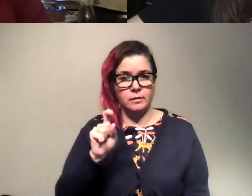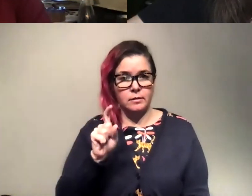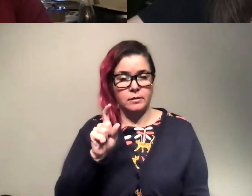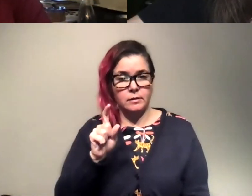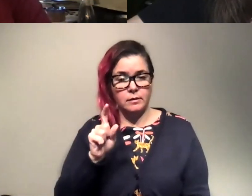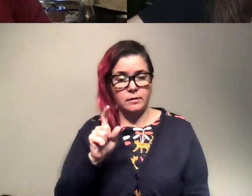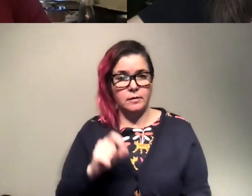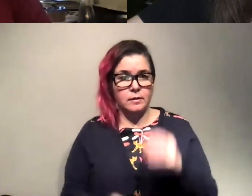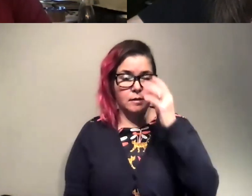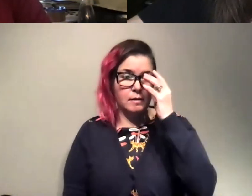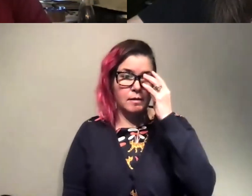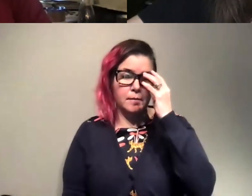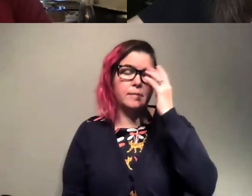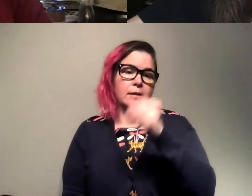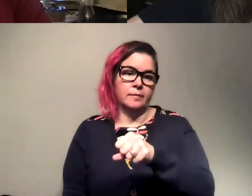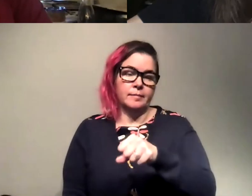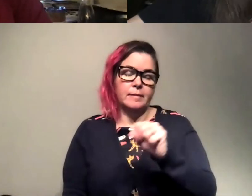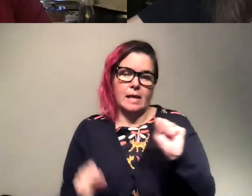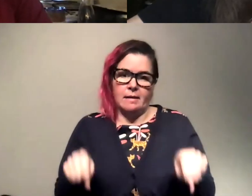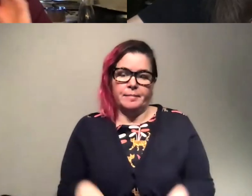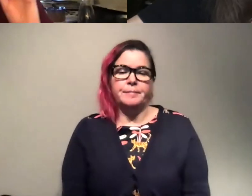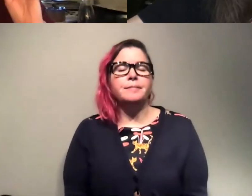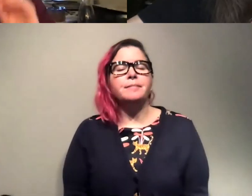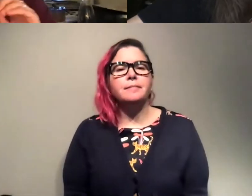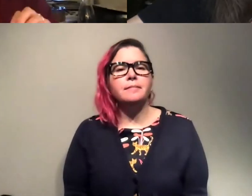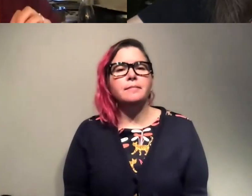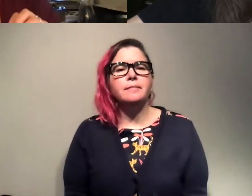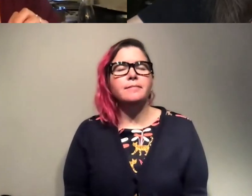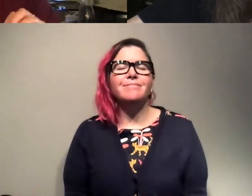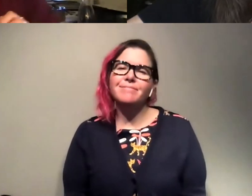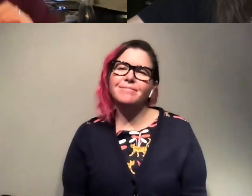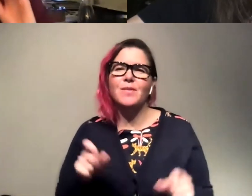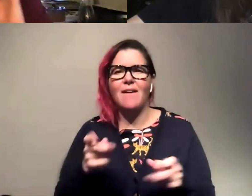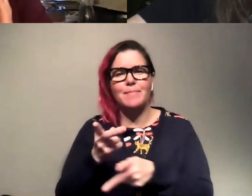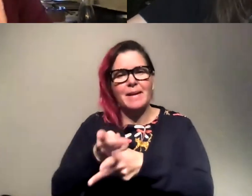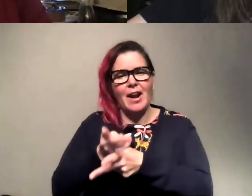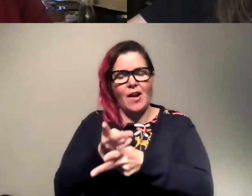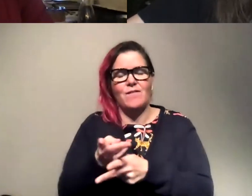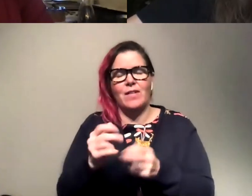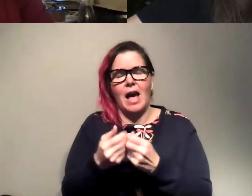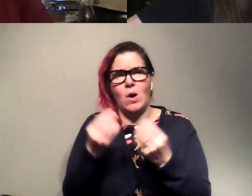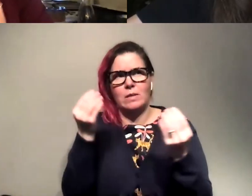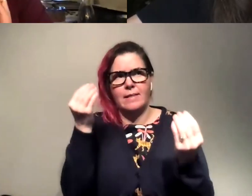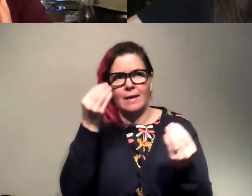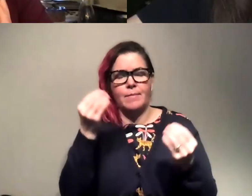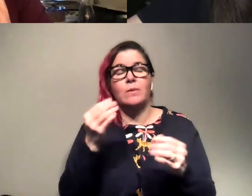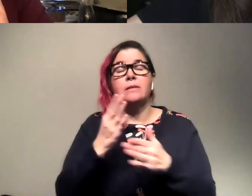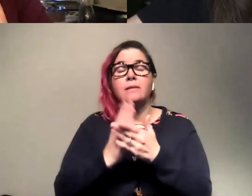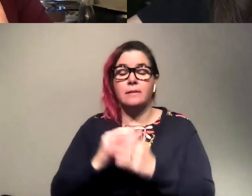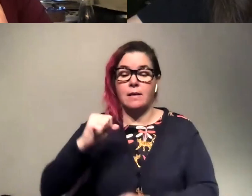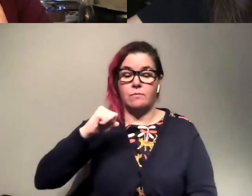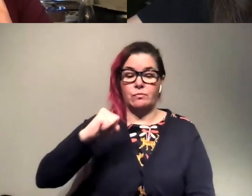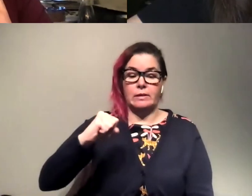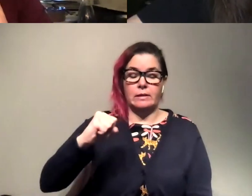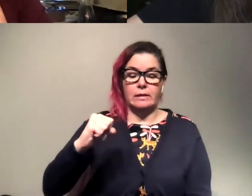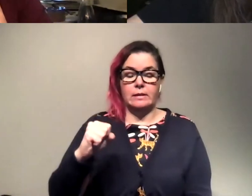So yes, they can. But you have to be careful how we think about it. So some resistance is